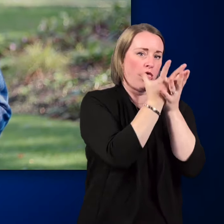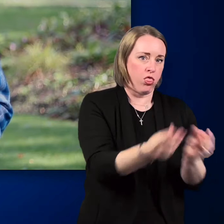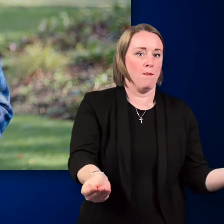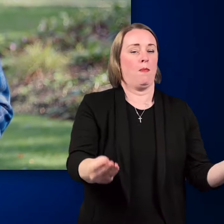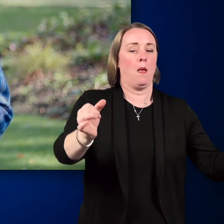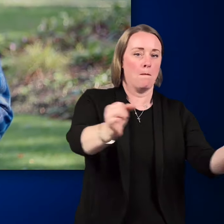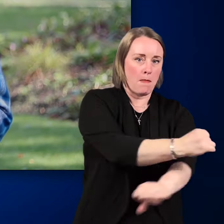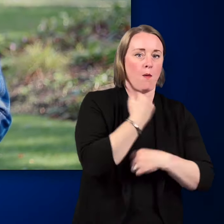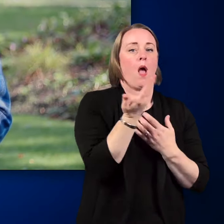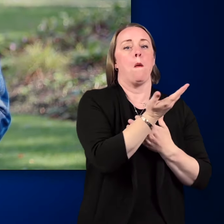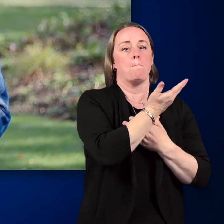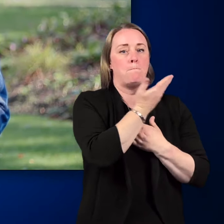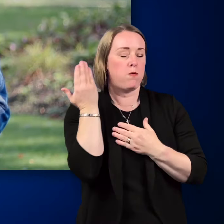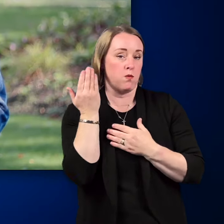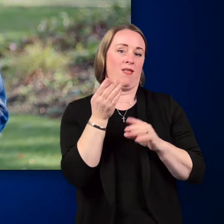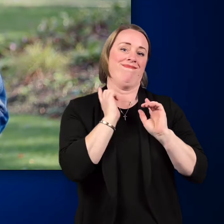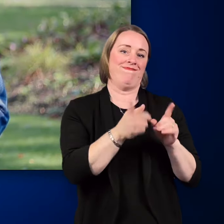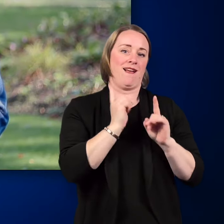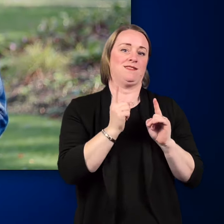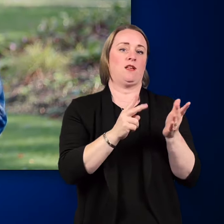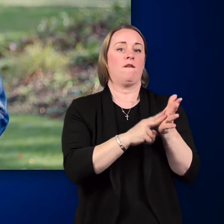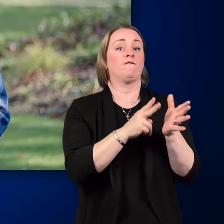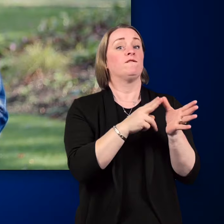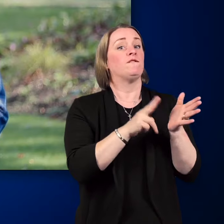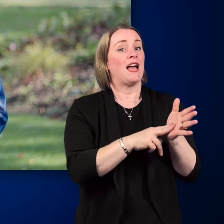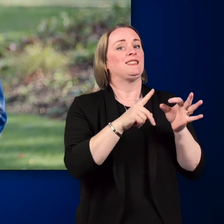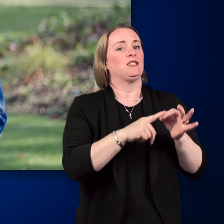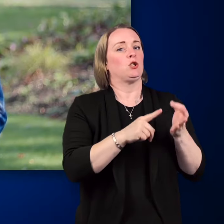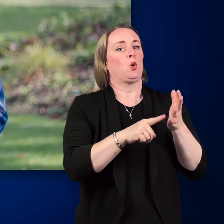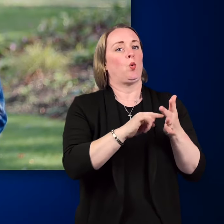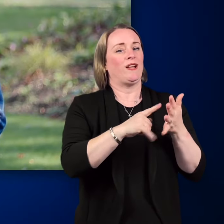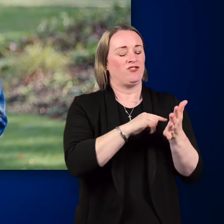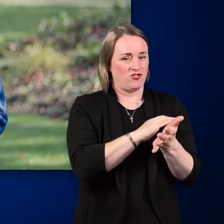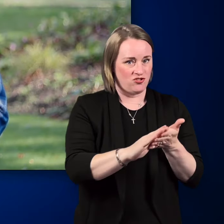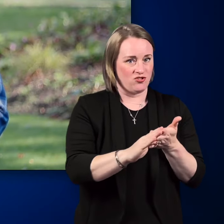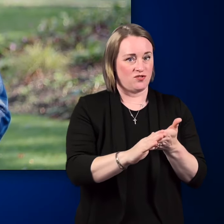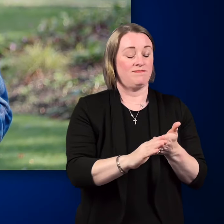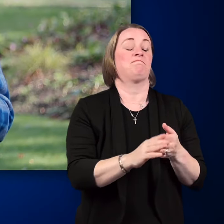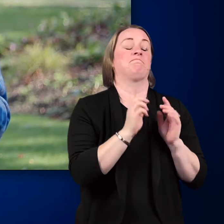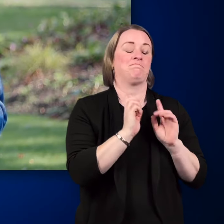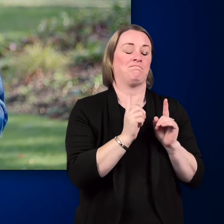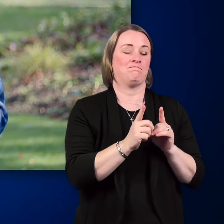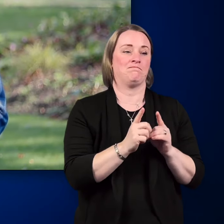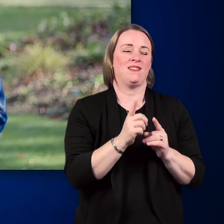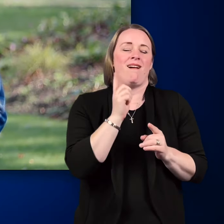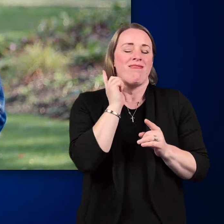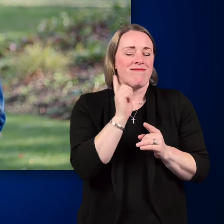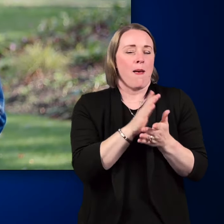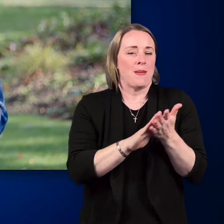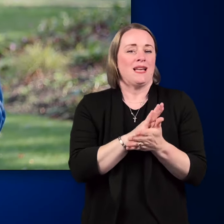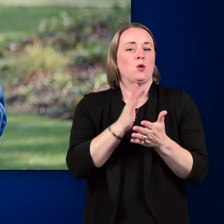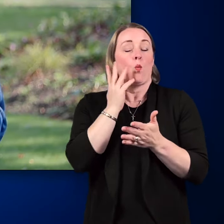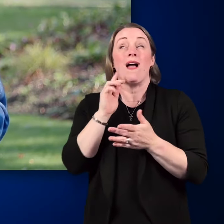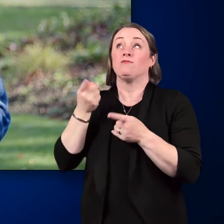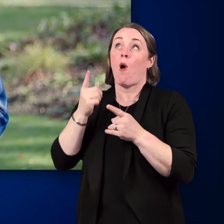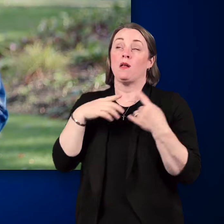powerless. We'll see in a minute why we continue then through trials and difficulties, and sometimes it does feel like